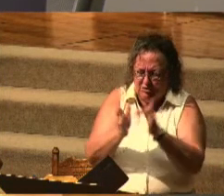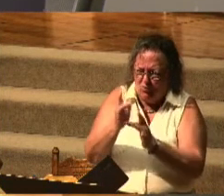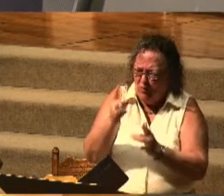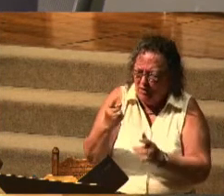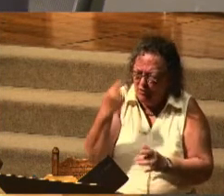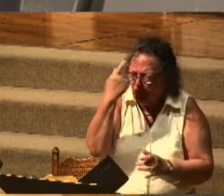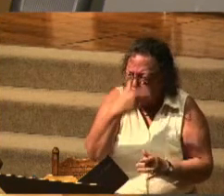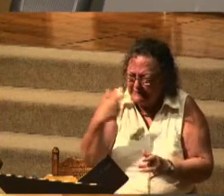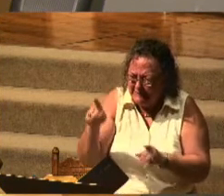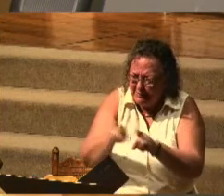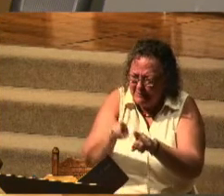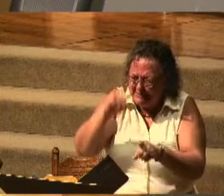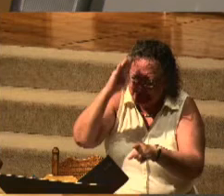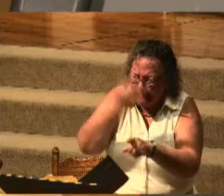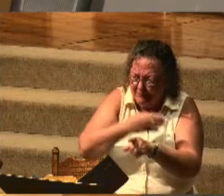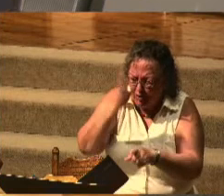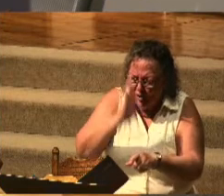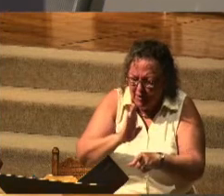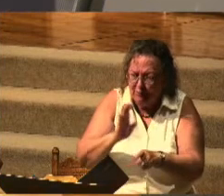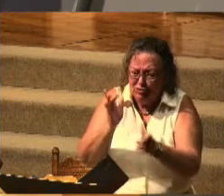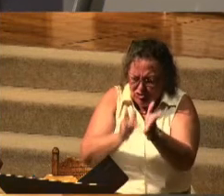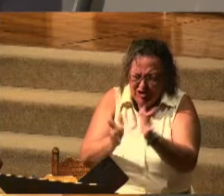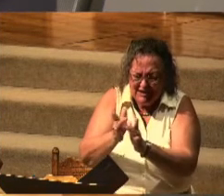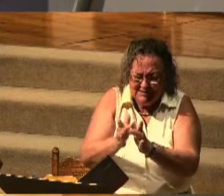God. It was Jesus.